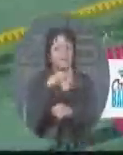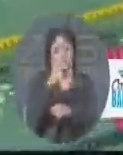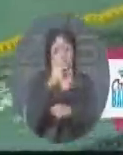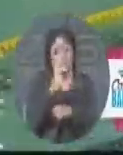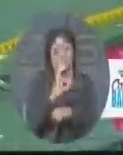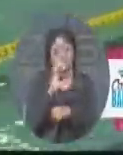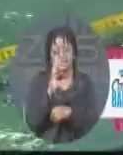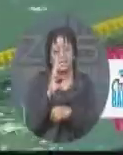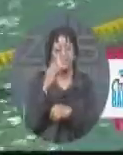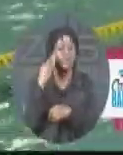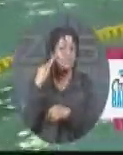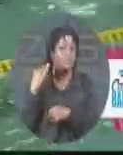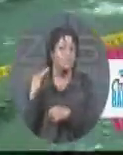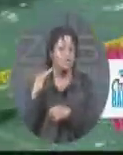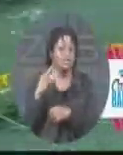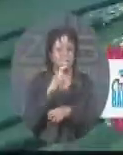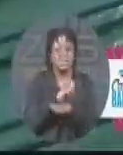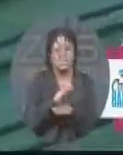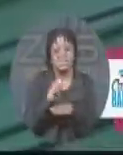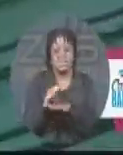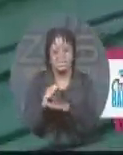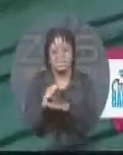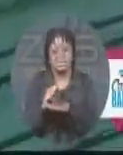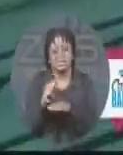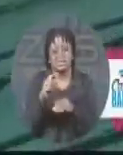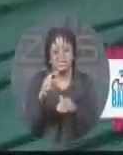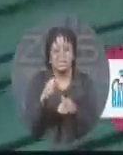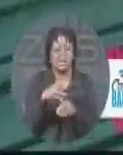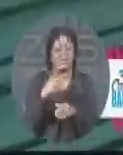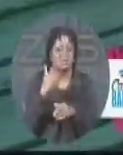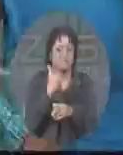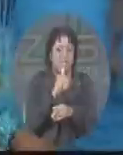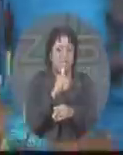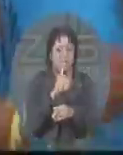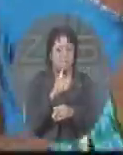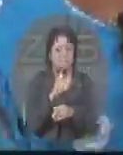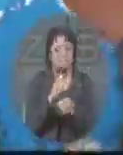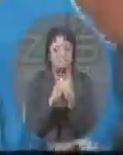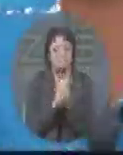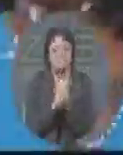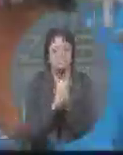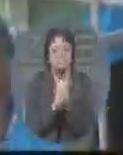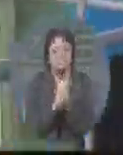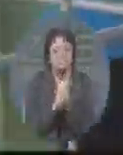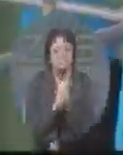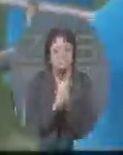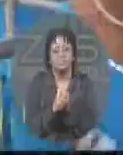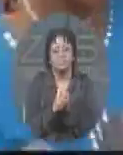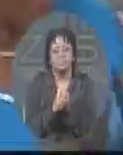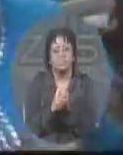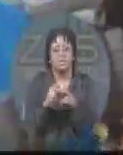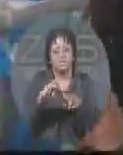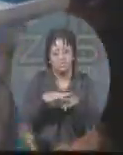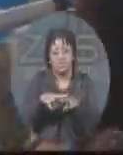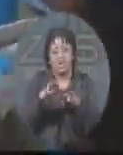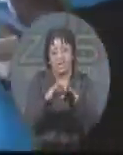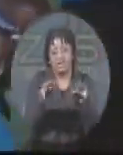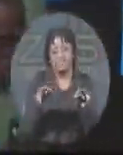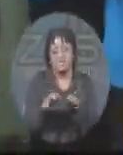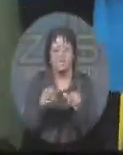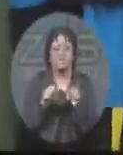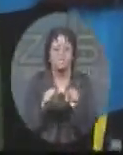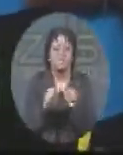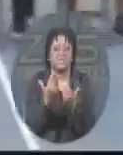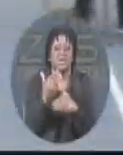Guadeloupe again in second and third with 10 and 9 respectively. The Carifta Track and Field Championships also continuing last night